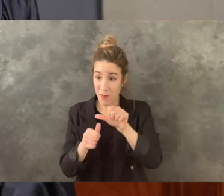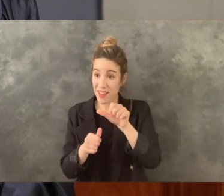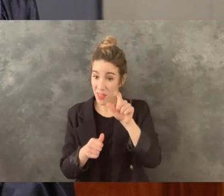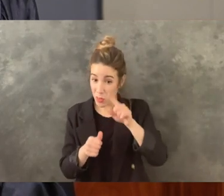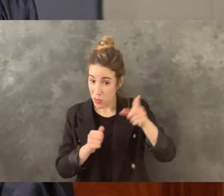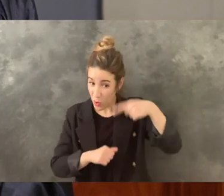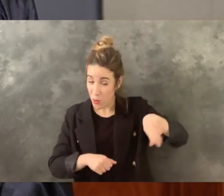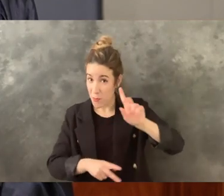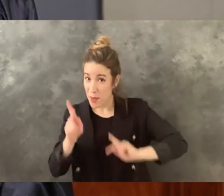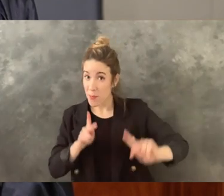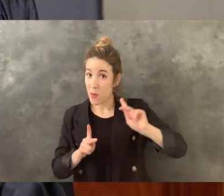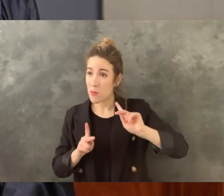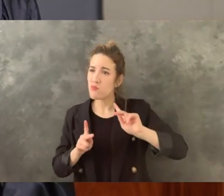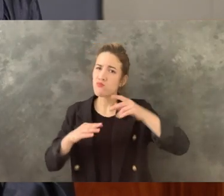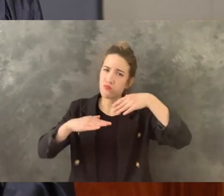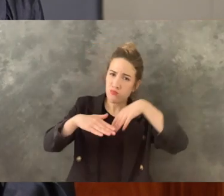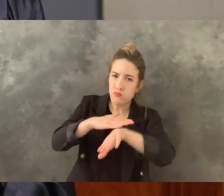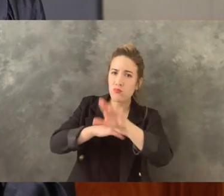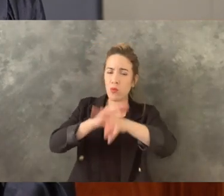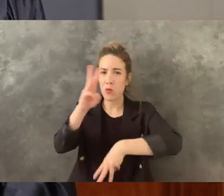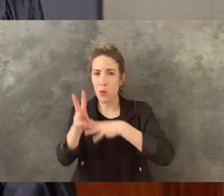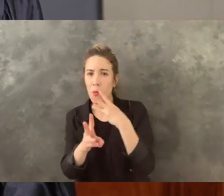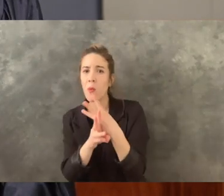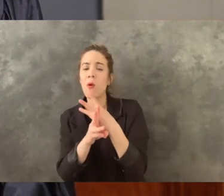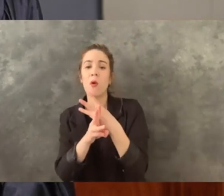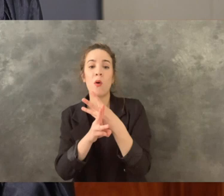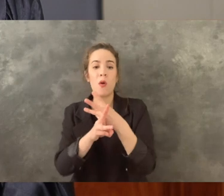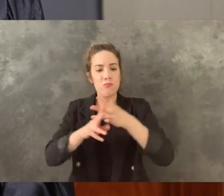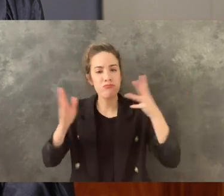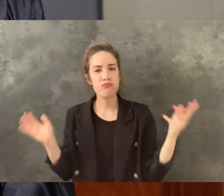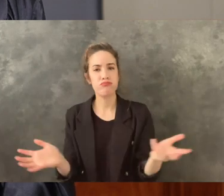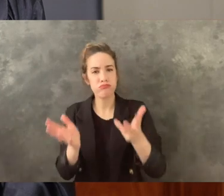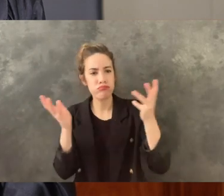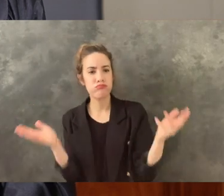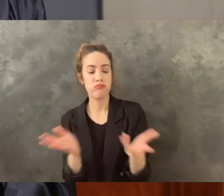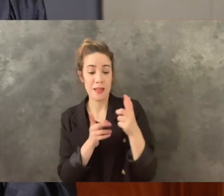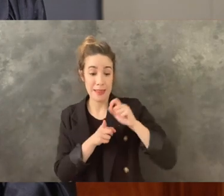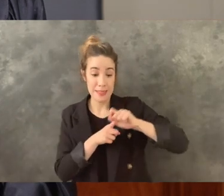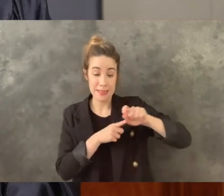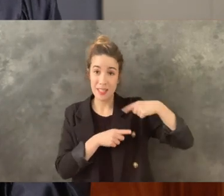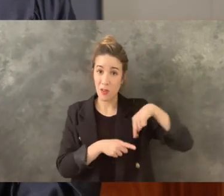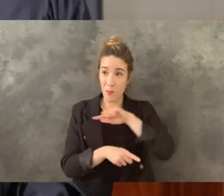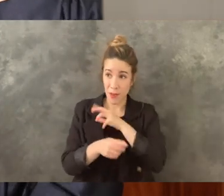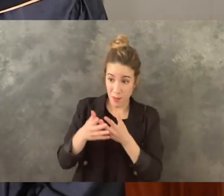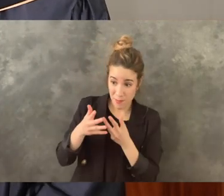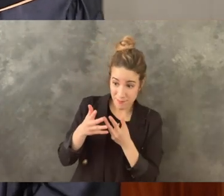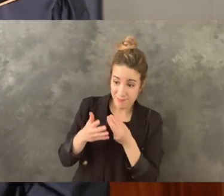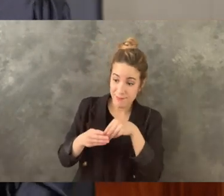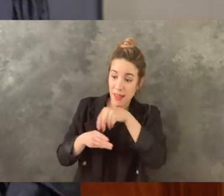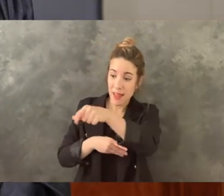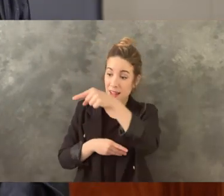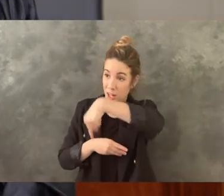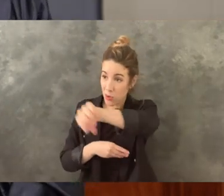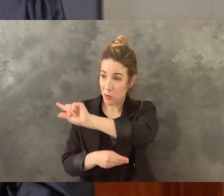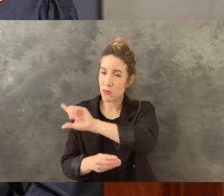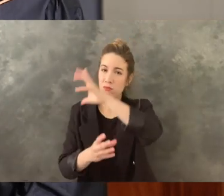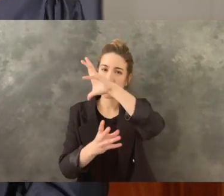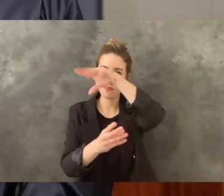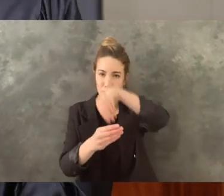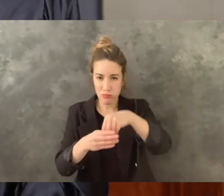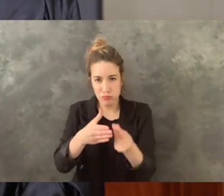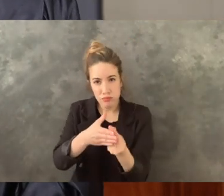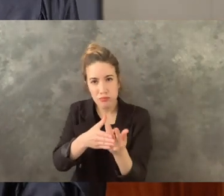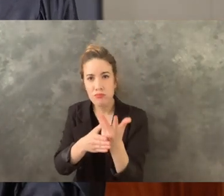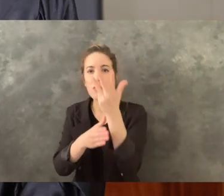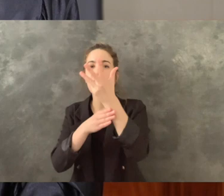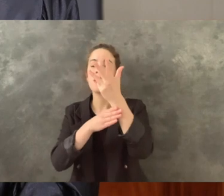remembering them, go out into the world and nurture the seeds that will serve to uplift humanity. It is